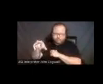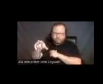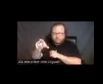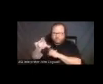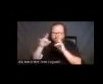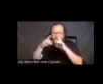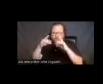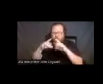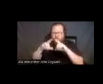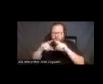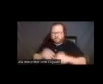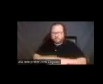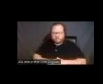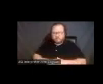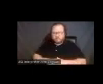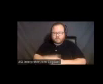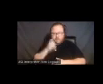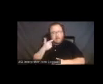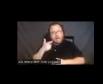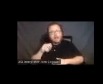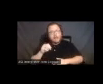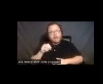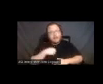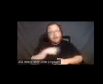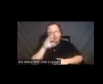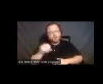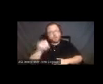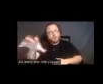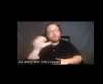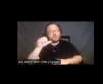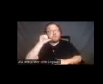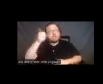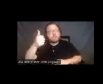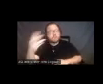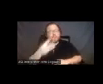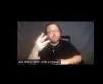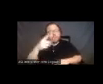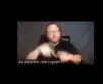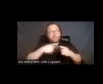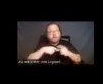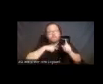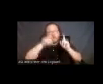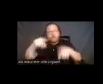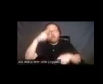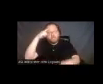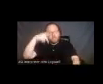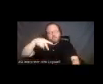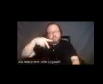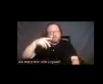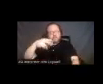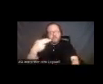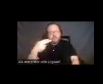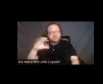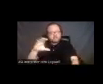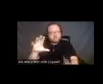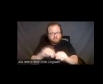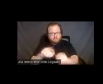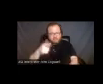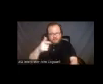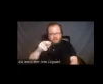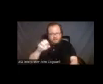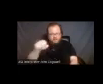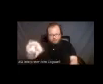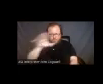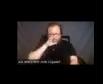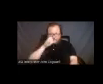know what? Actually, since it's Glennis, I will drop your card off tomorrow, Wednesday, when I'm in for the BHC meeting. Glennis, will you be